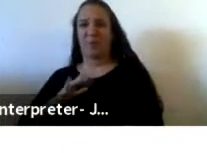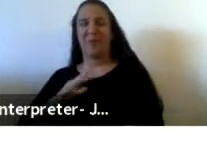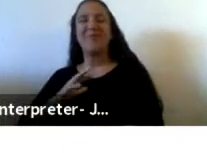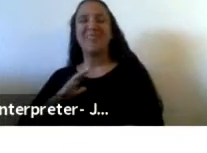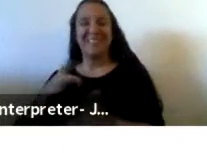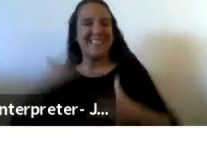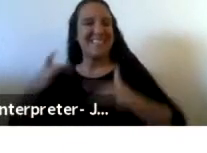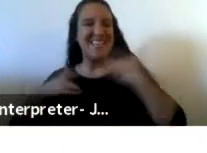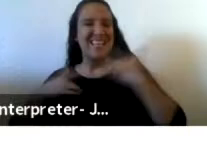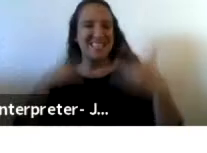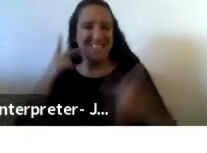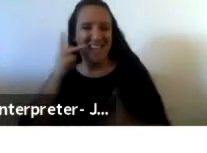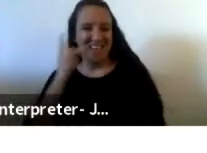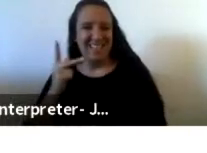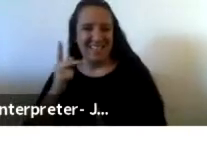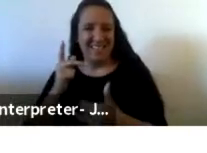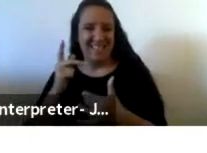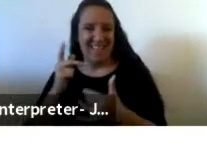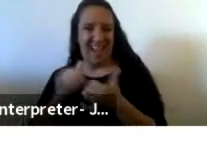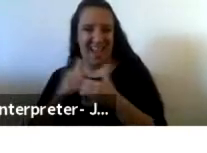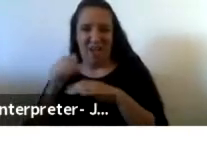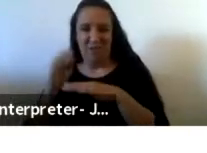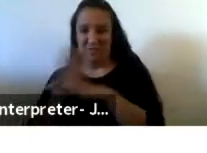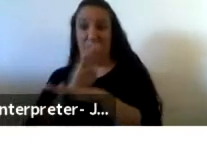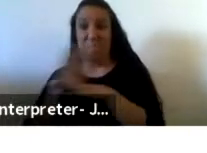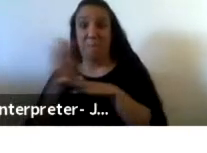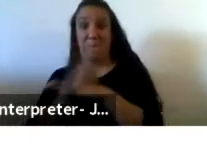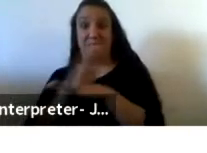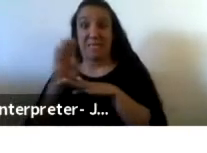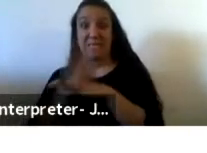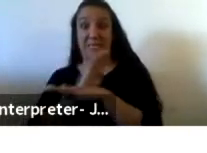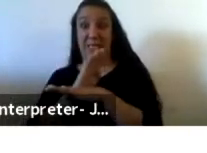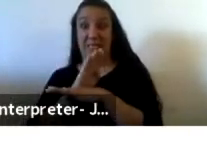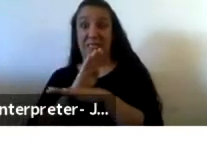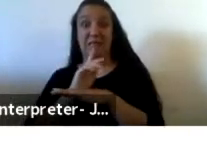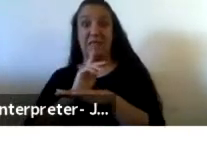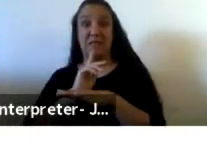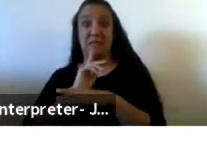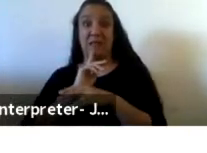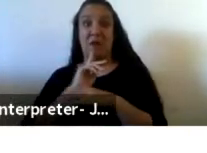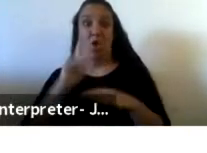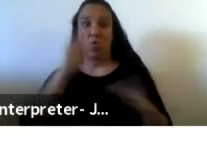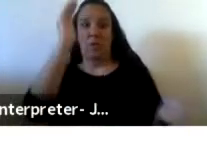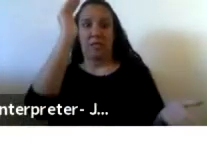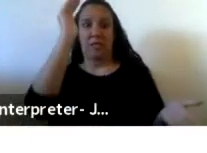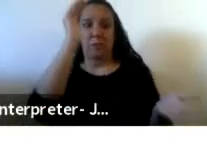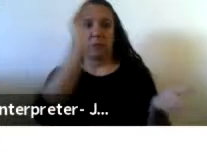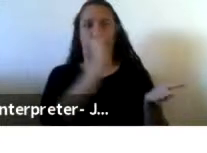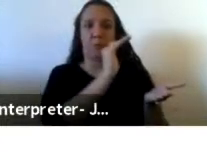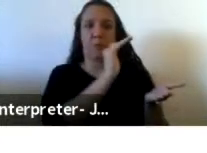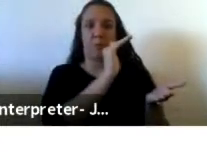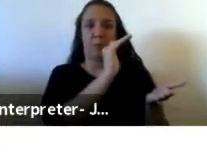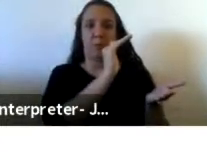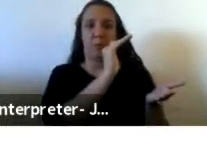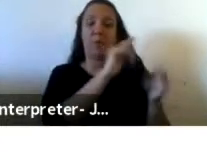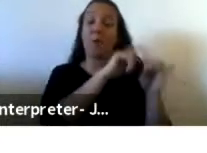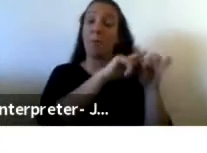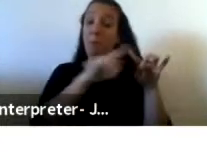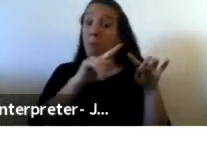businesses are actually looking to scale down, but it didn't affect their actual,